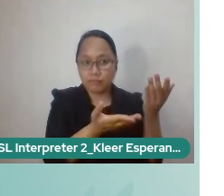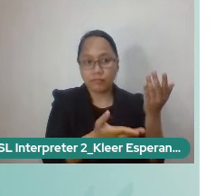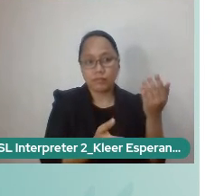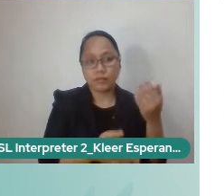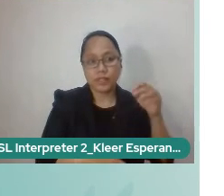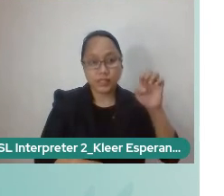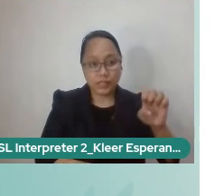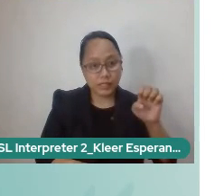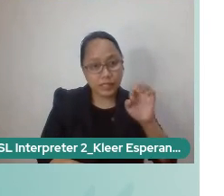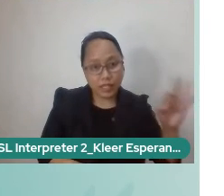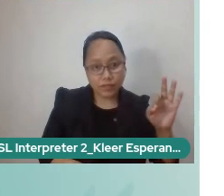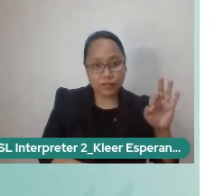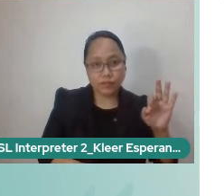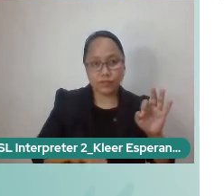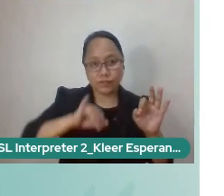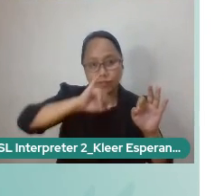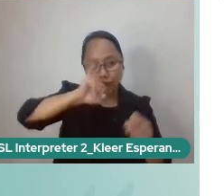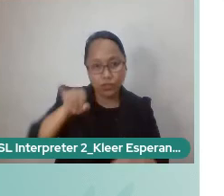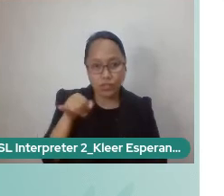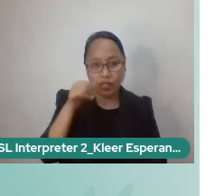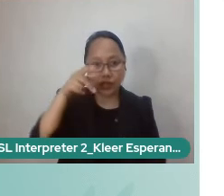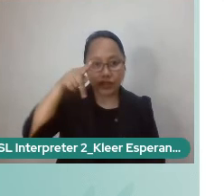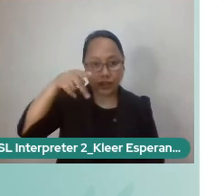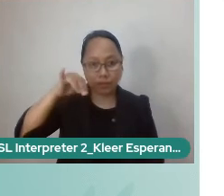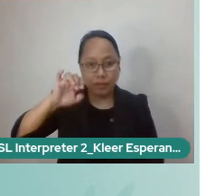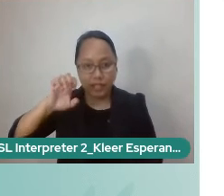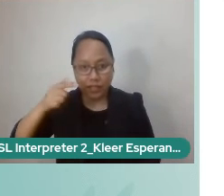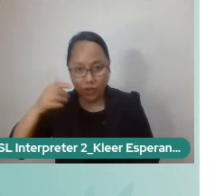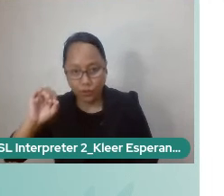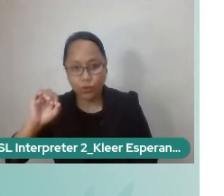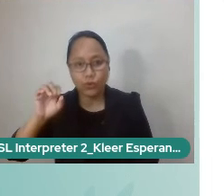partners. And we are committed to